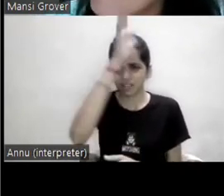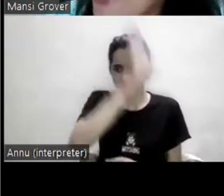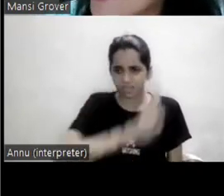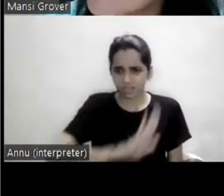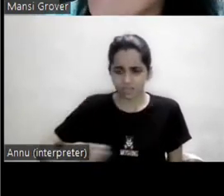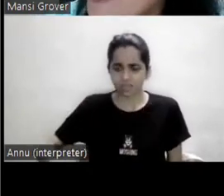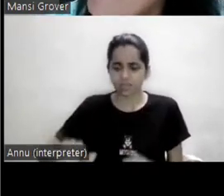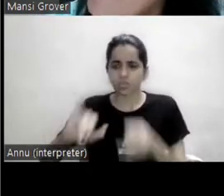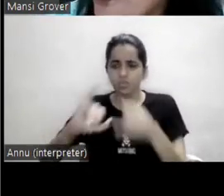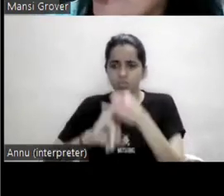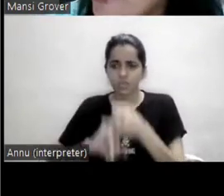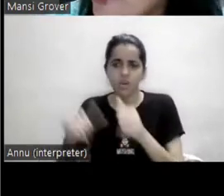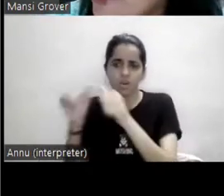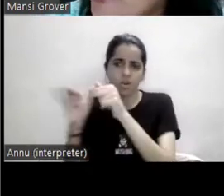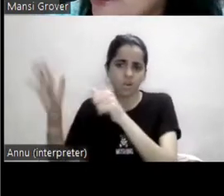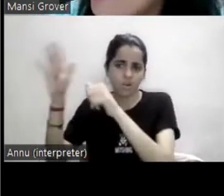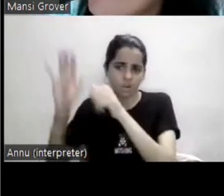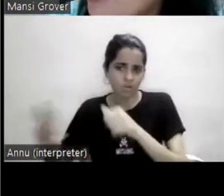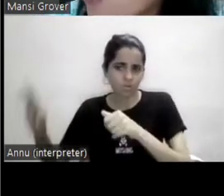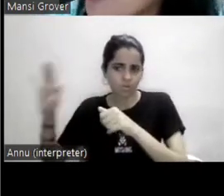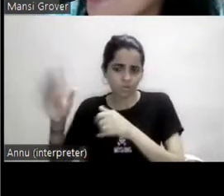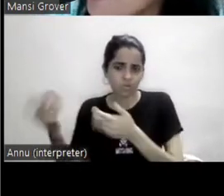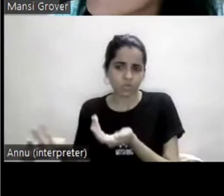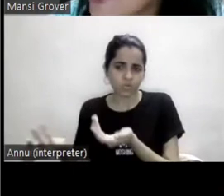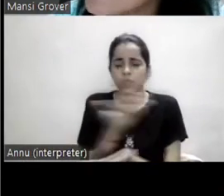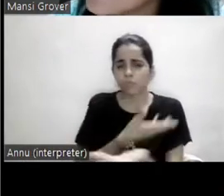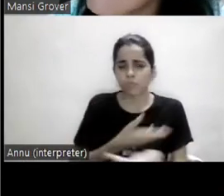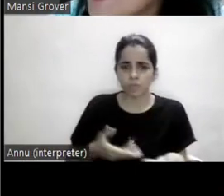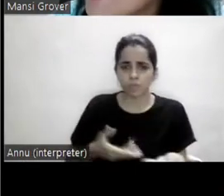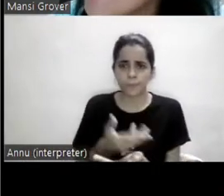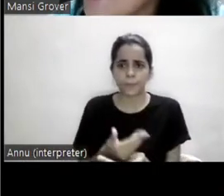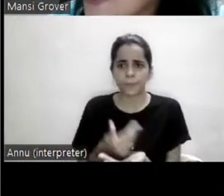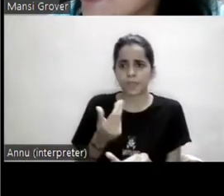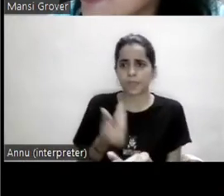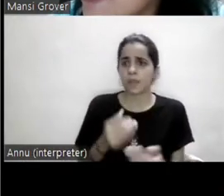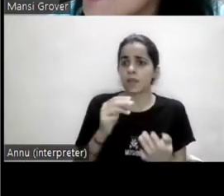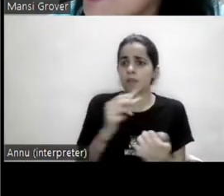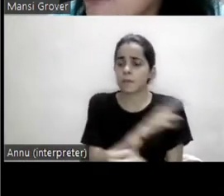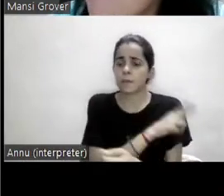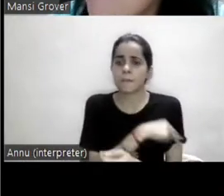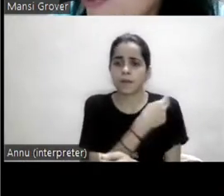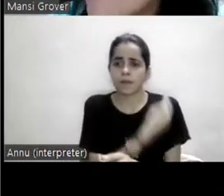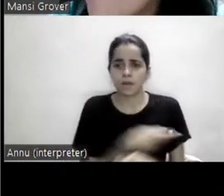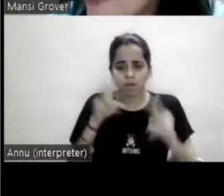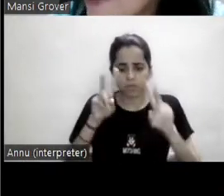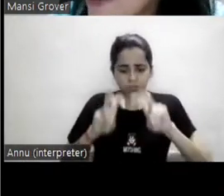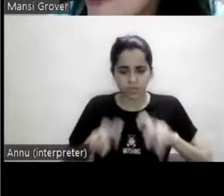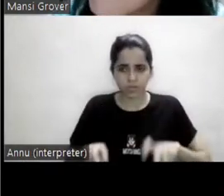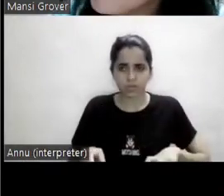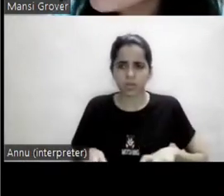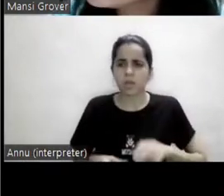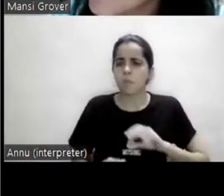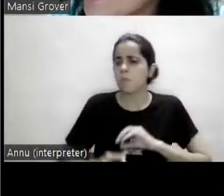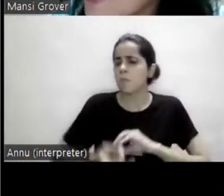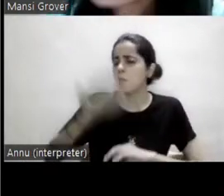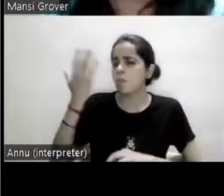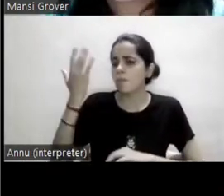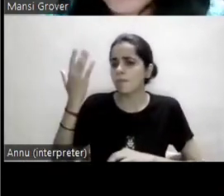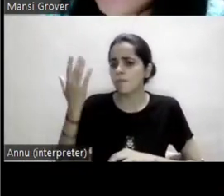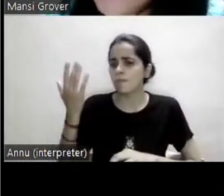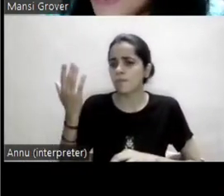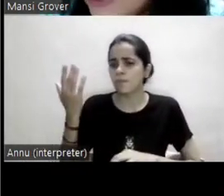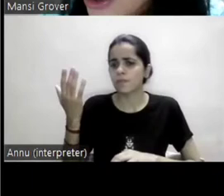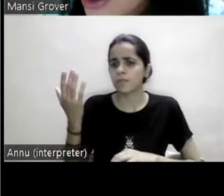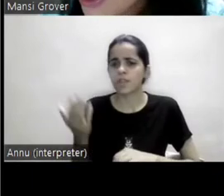Asian brand of feeble-mindedness. We note here that a medical category is now more specifically a